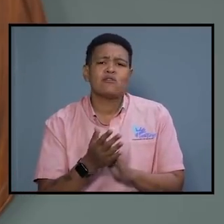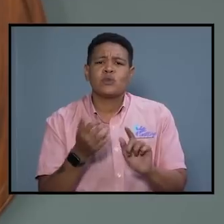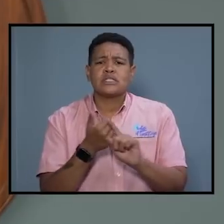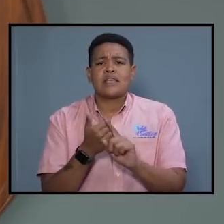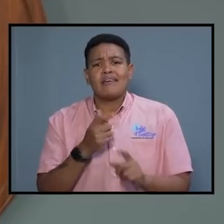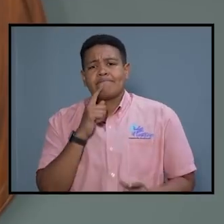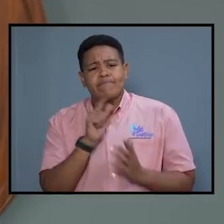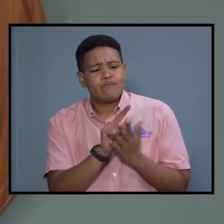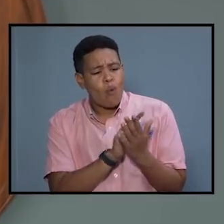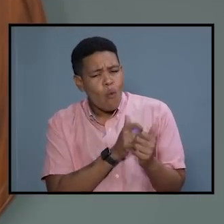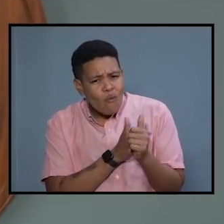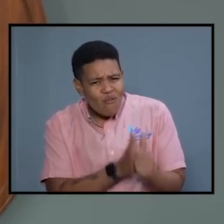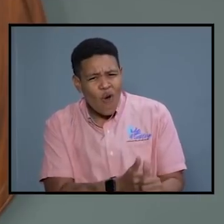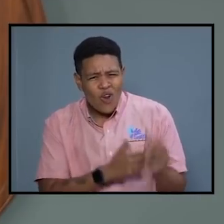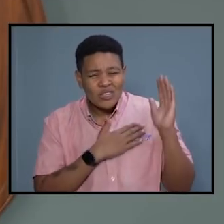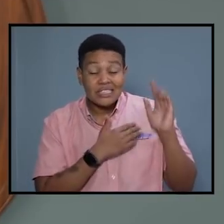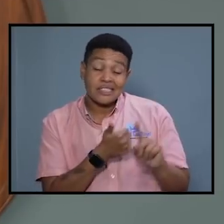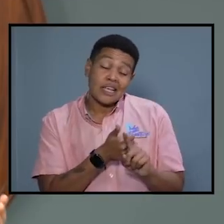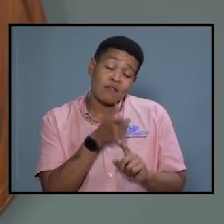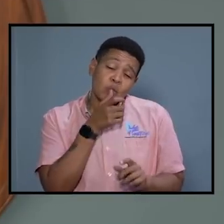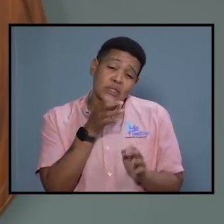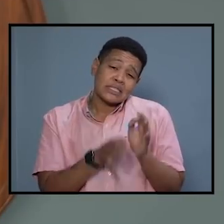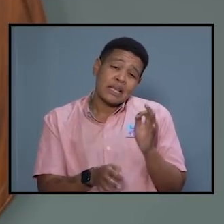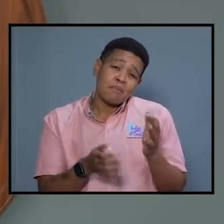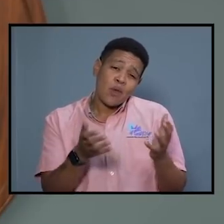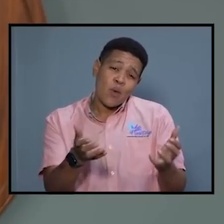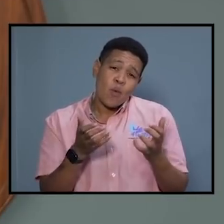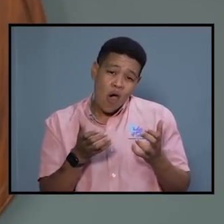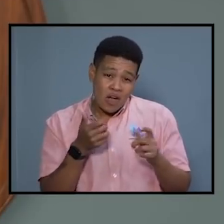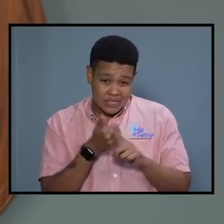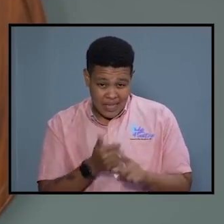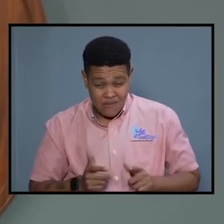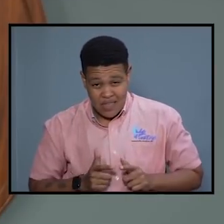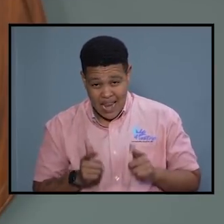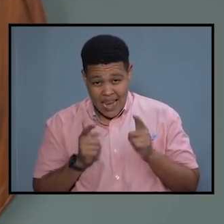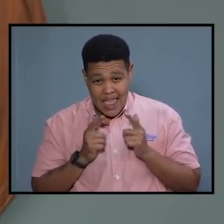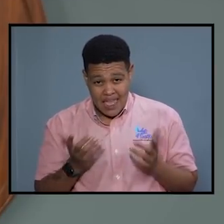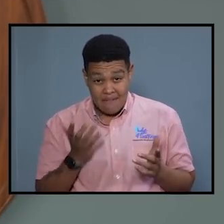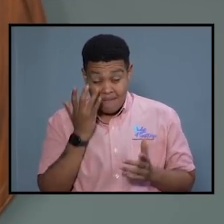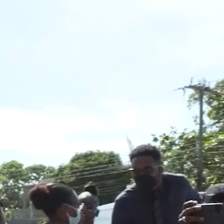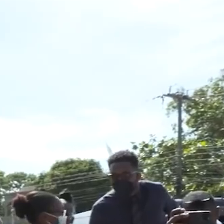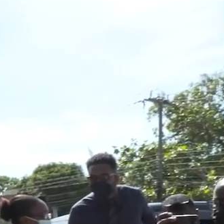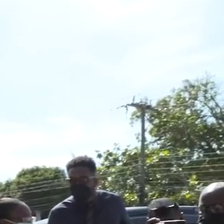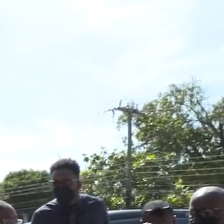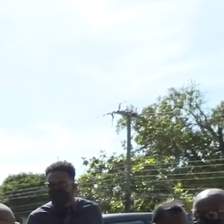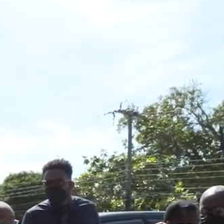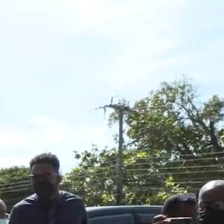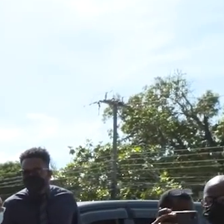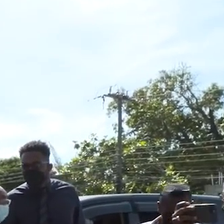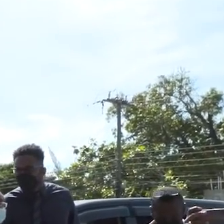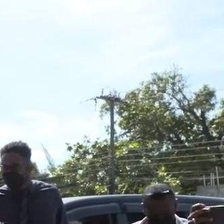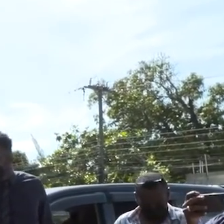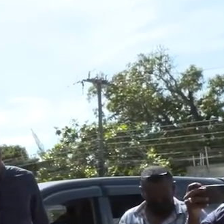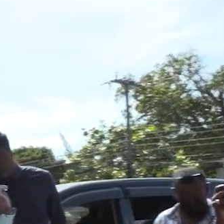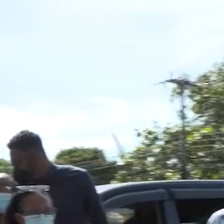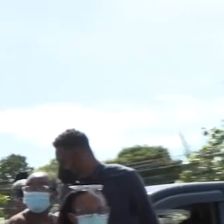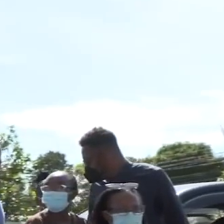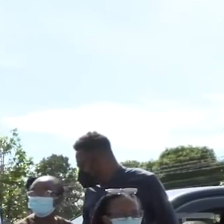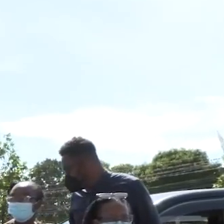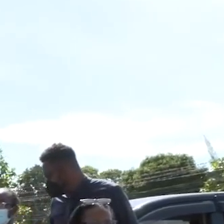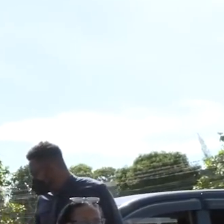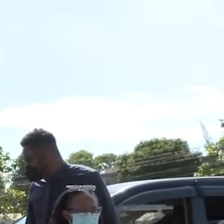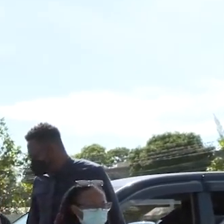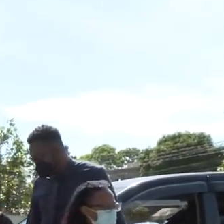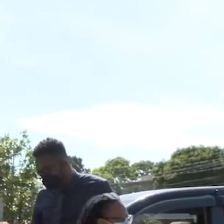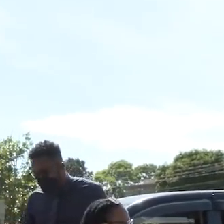law-abiding citizens who simply want to live in peace. Savannah Lamar South is the second